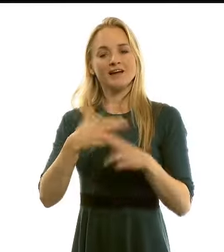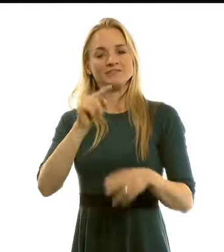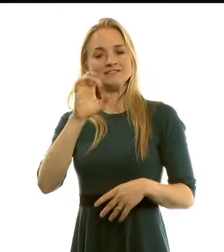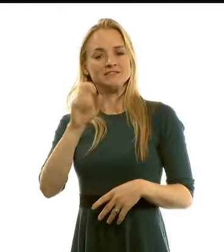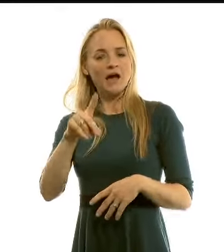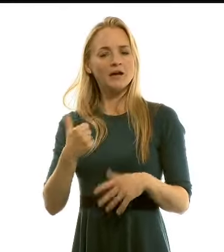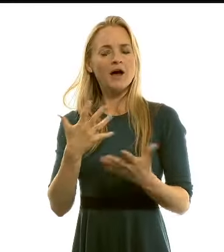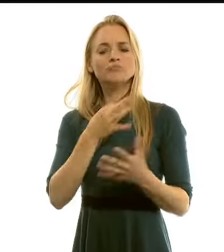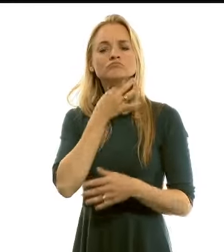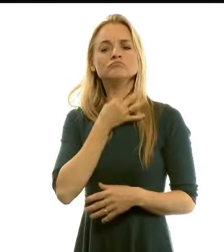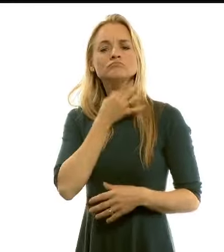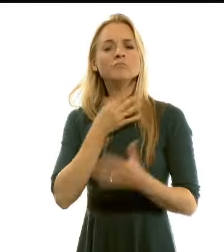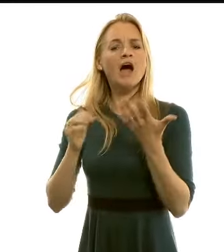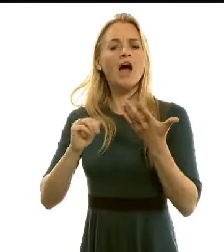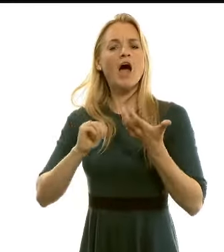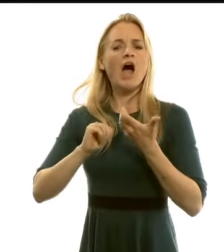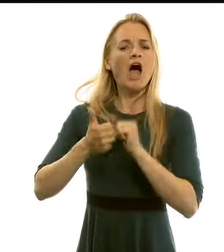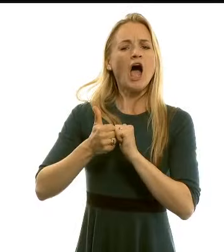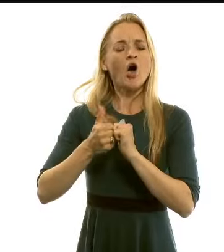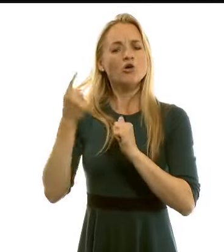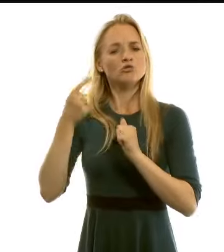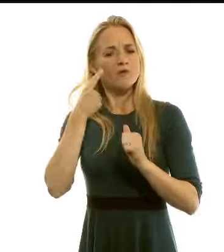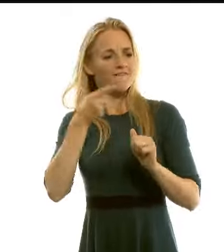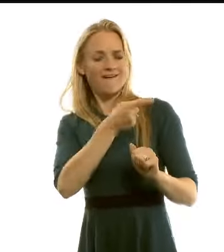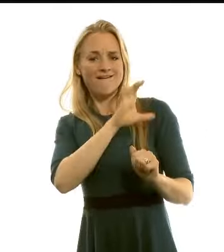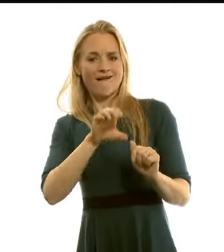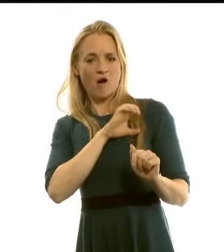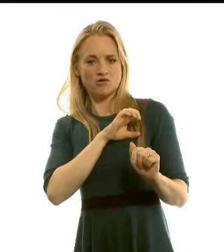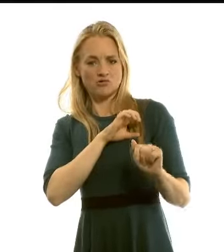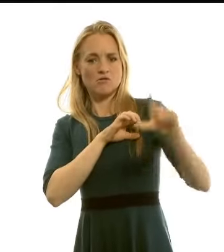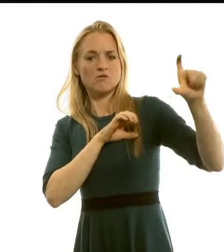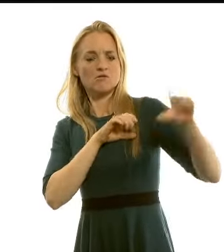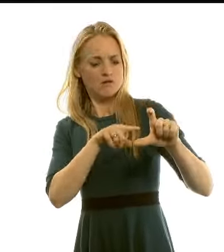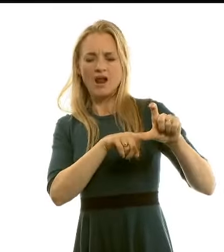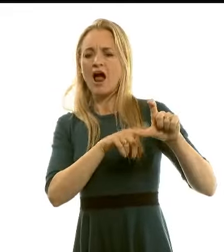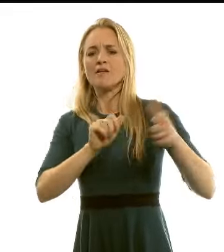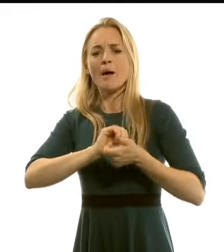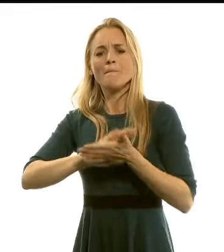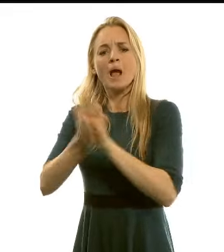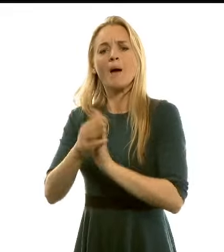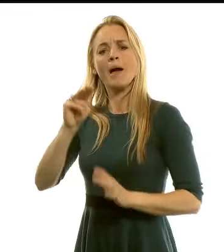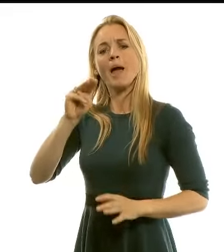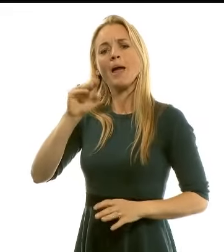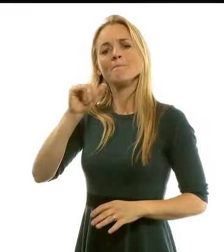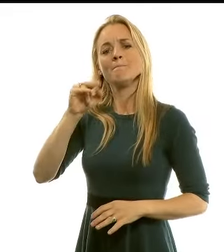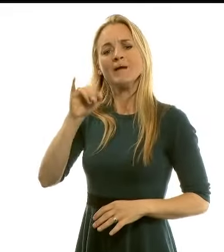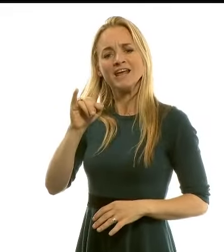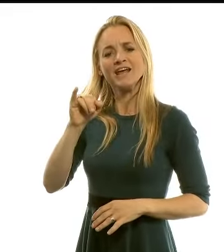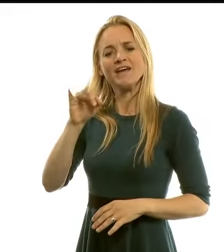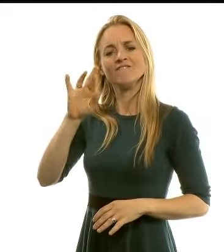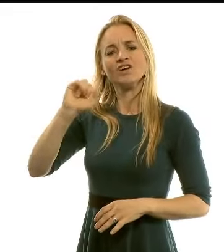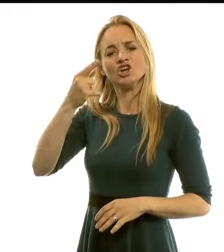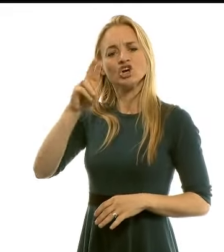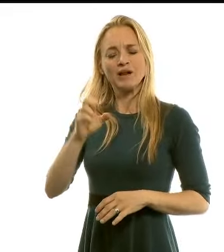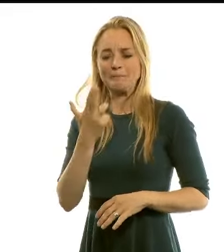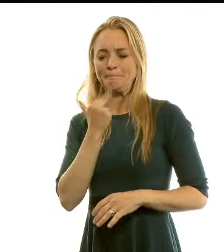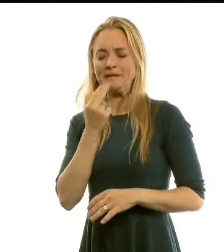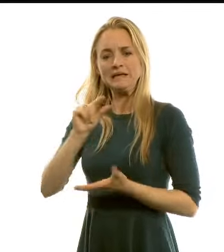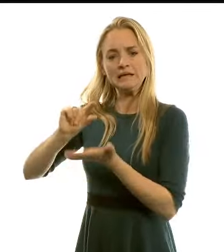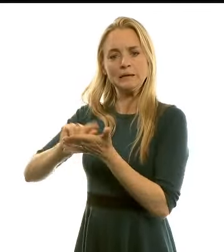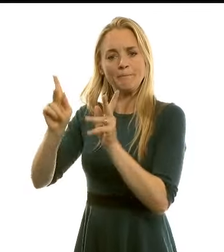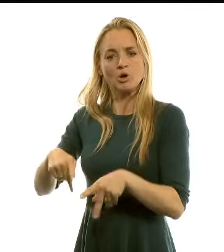turn a character into a minifigure. You'll smile at me. Yeah, it's amazing, right? So my actual